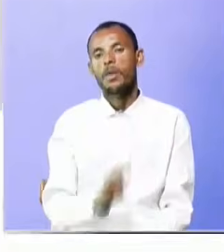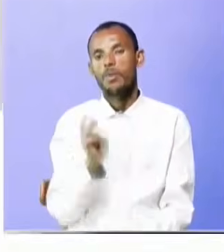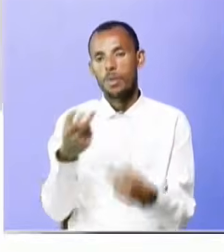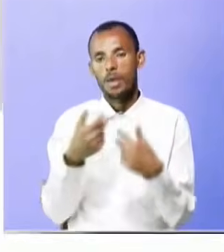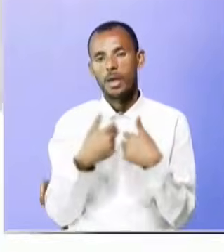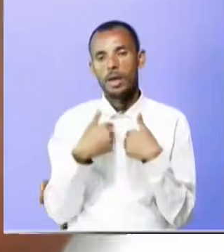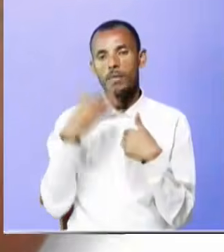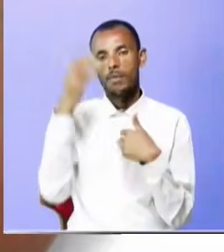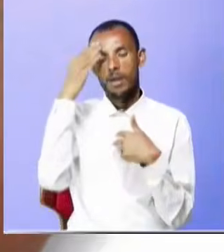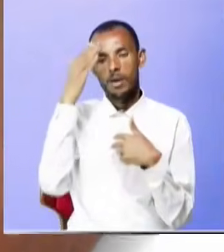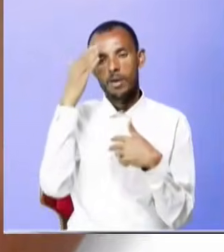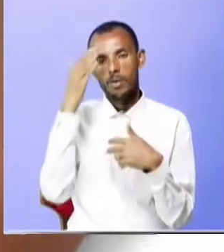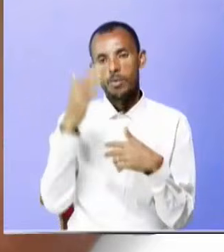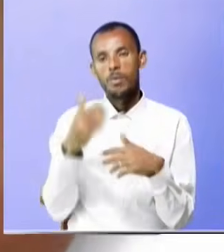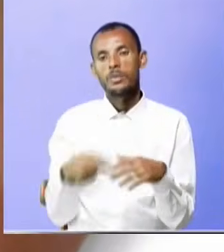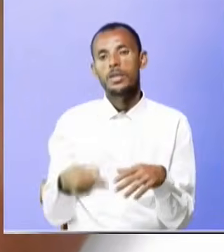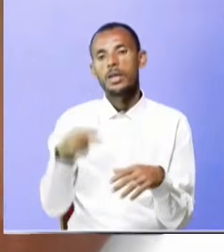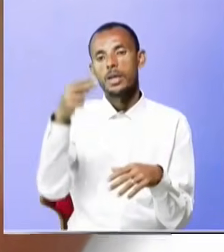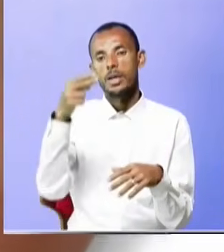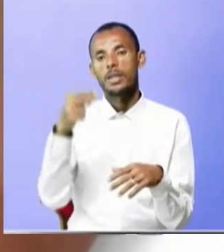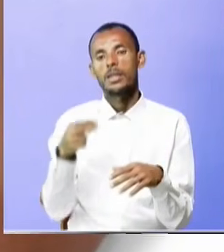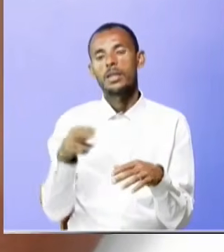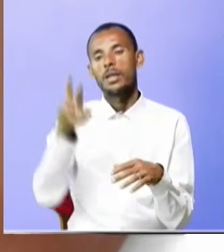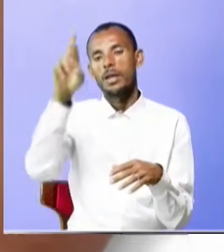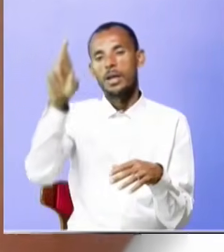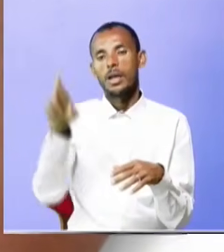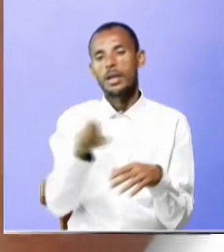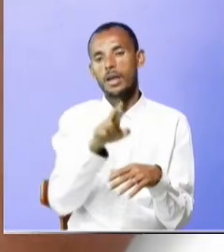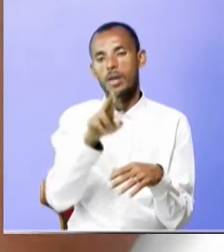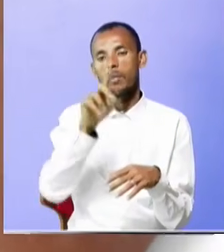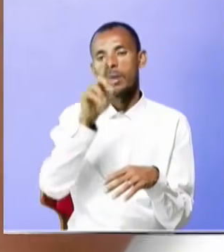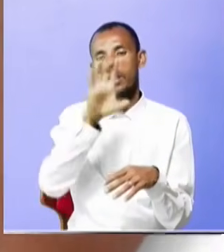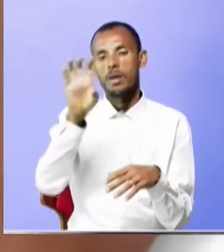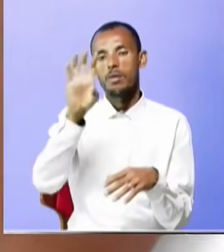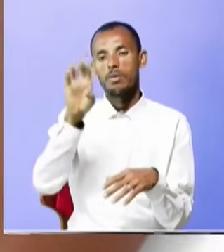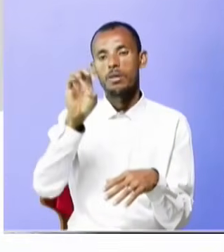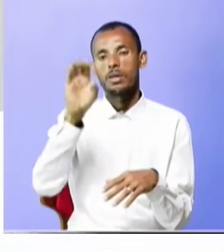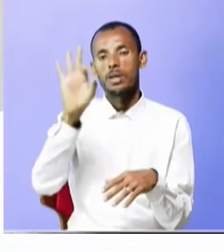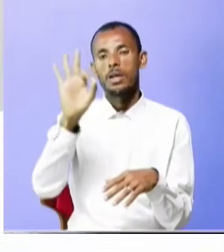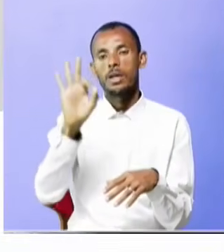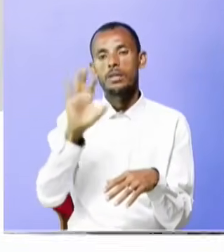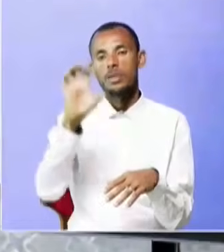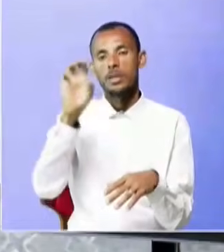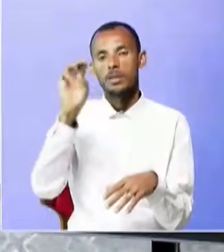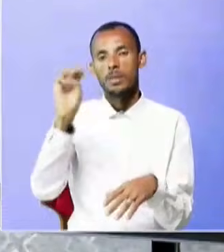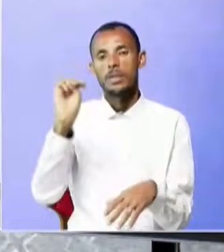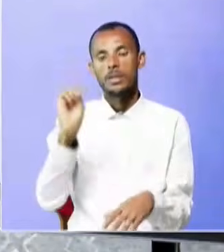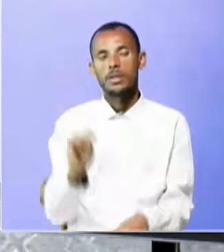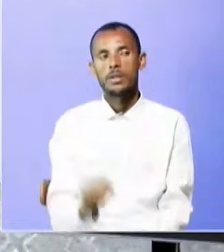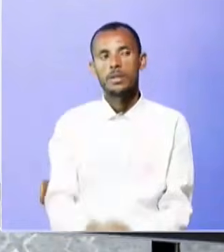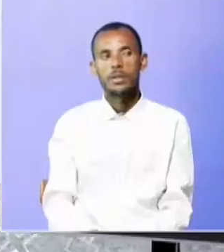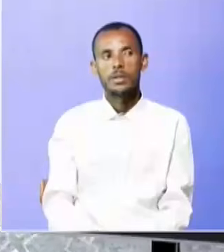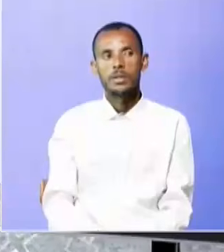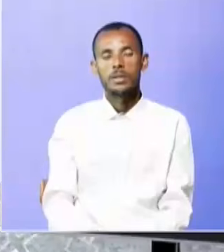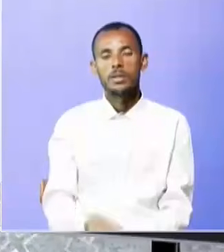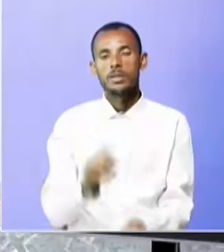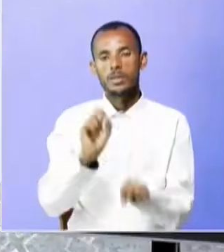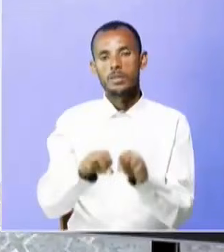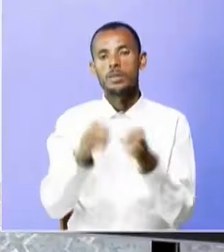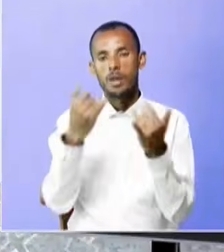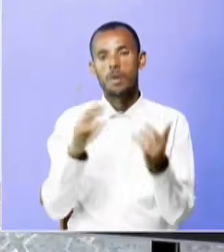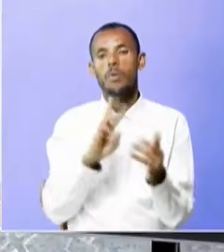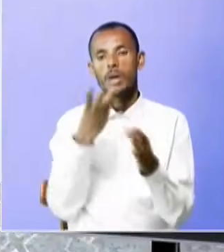now the slant height, which is radical 149 centimeter. So now we